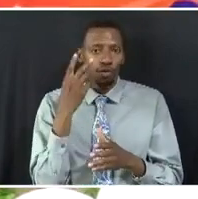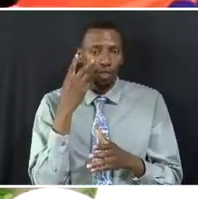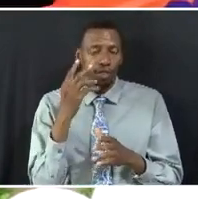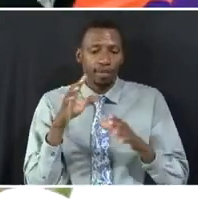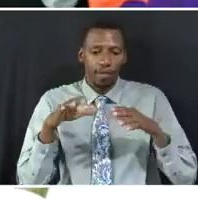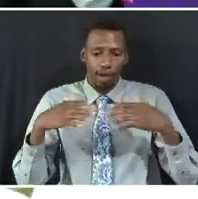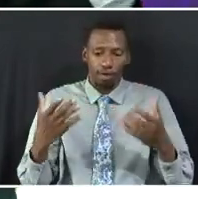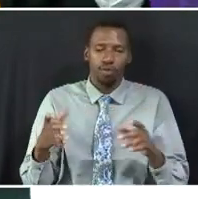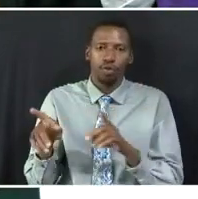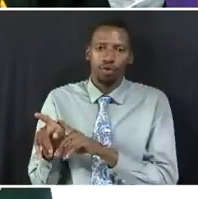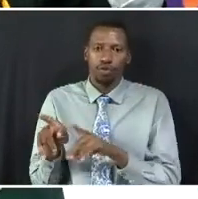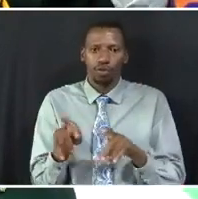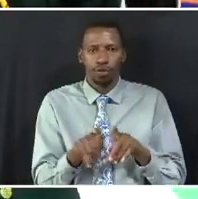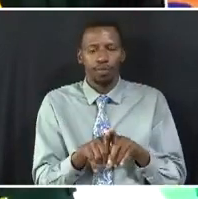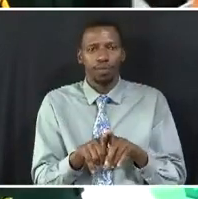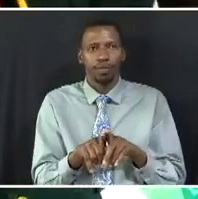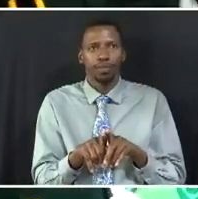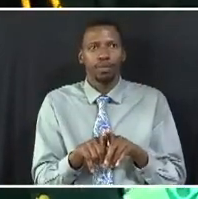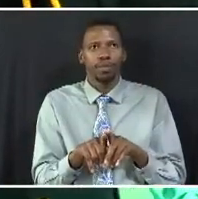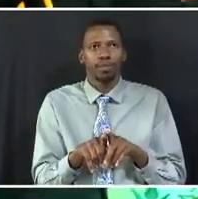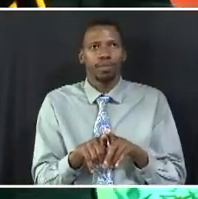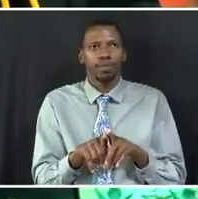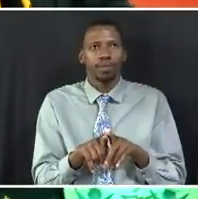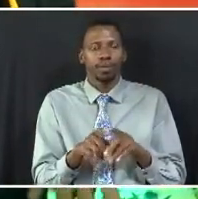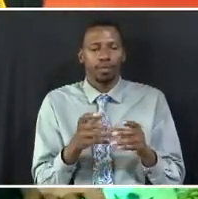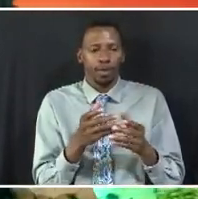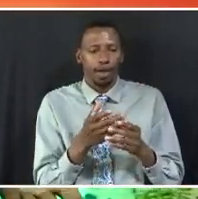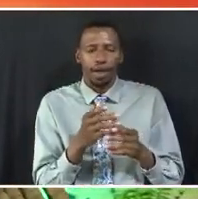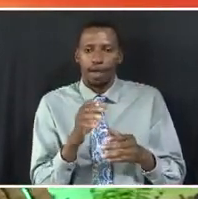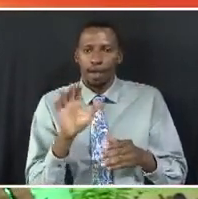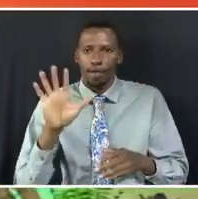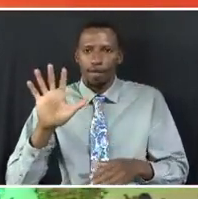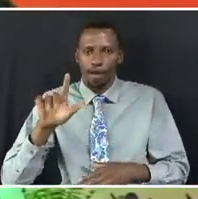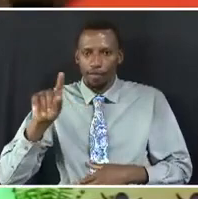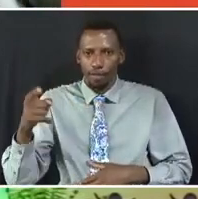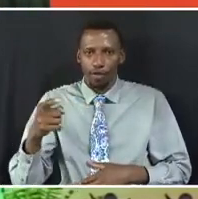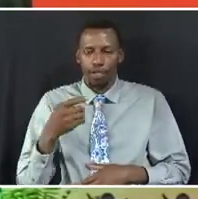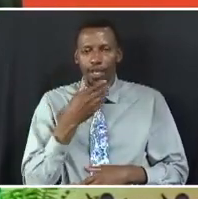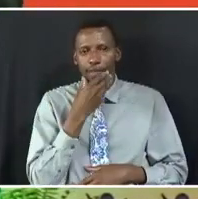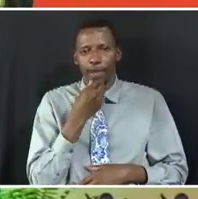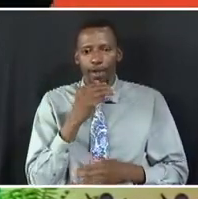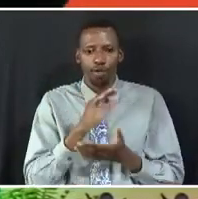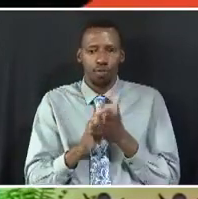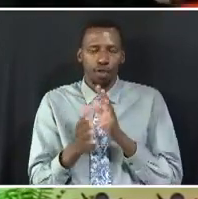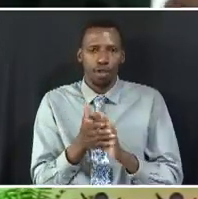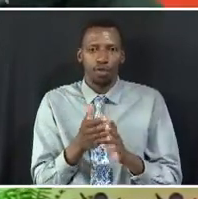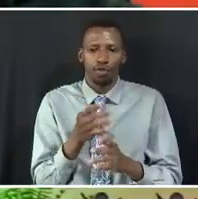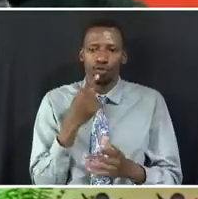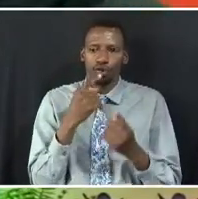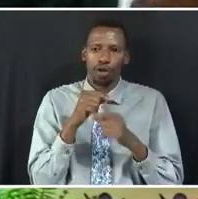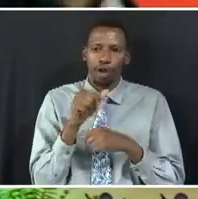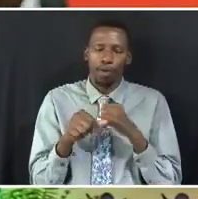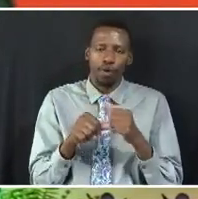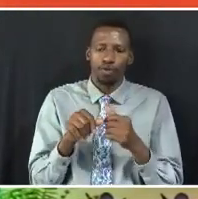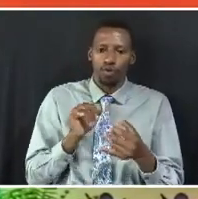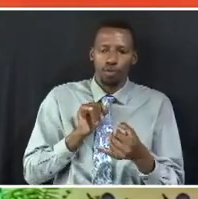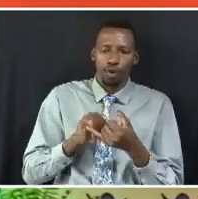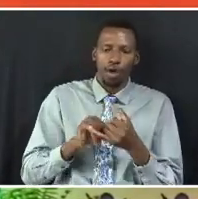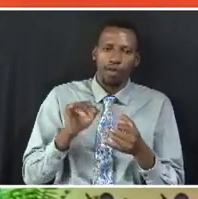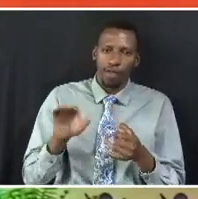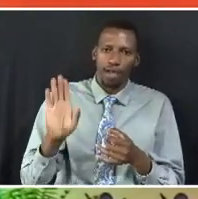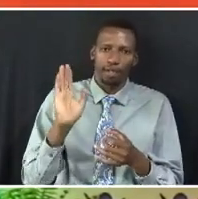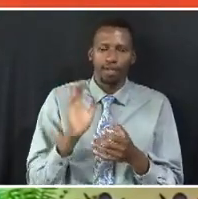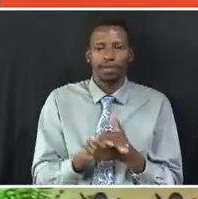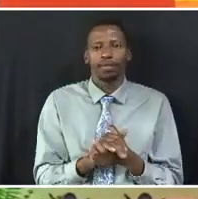even they counted the men, 5,000 men, without mentioning their wives,